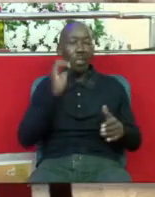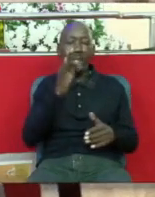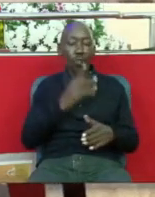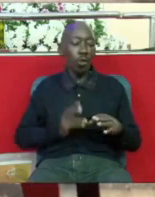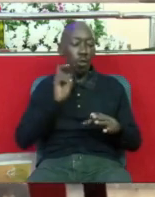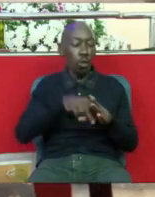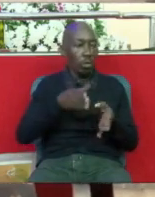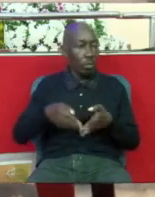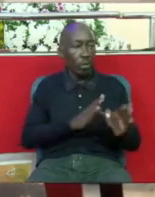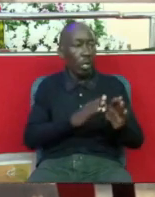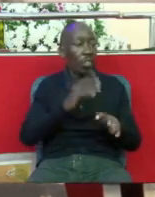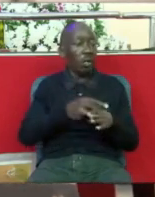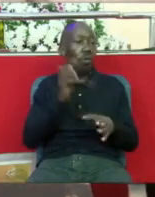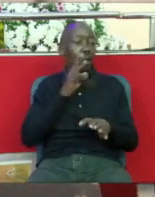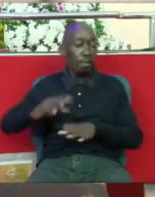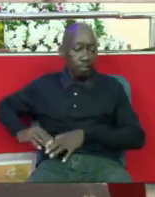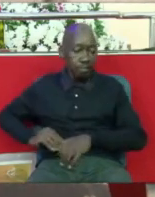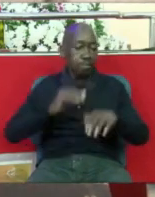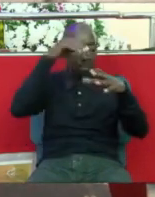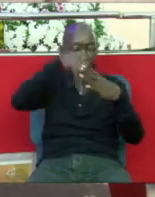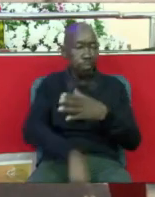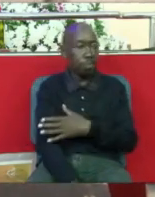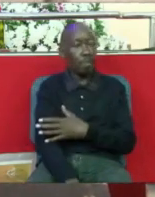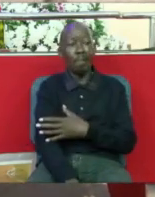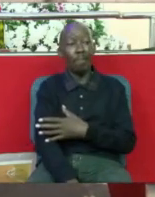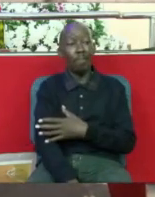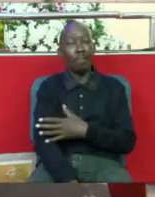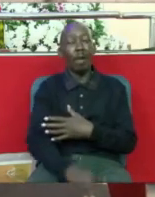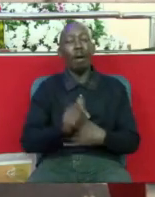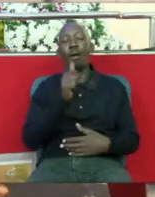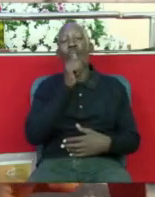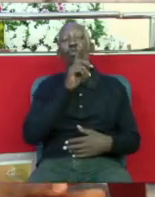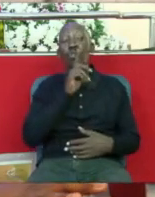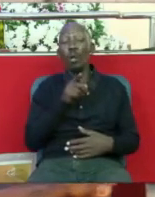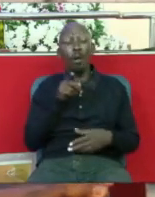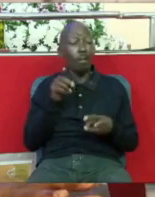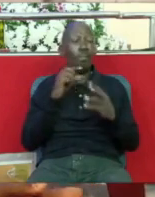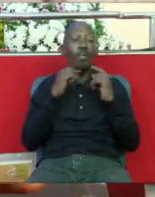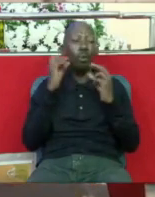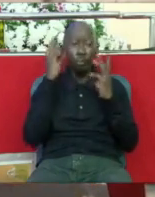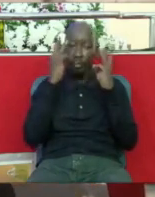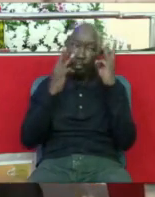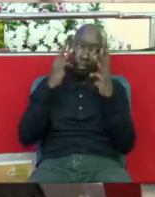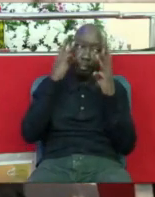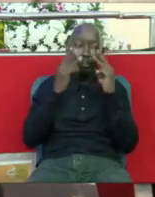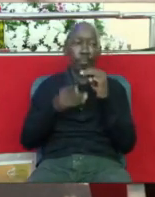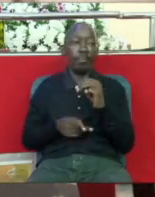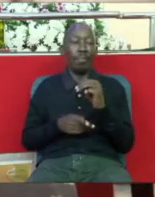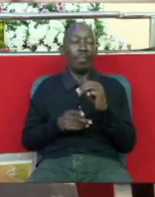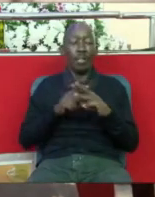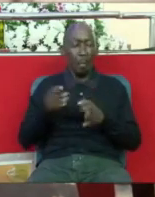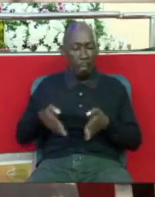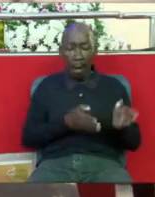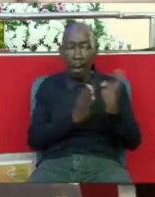tukiingia? And we are drowned. Alafu tuzame? I'm sure they were anxious. Haikosi walikuwa na wasiwasi. It's a path